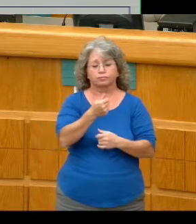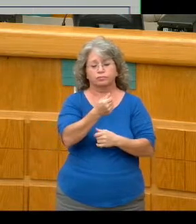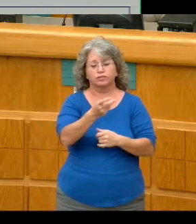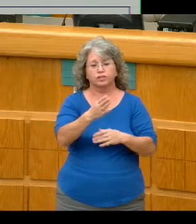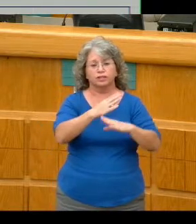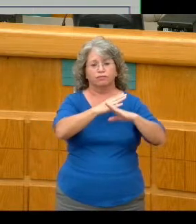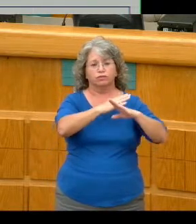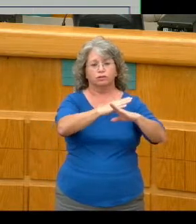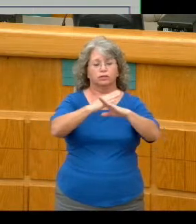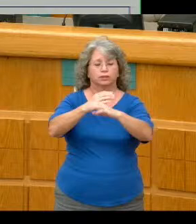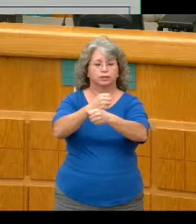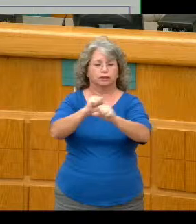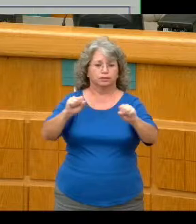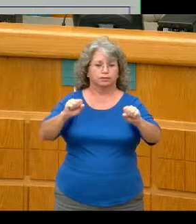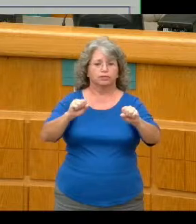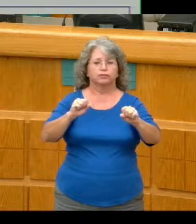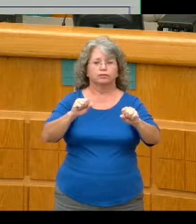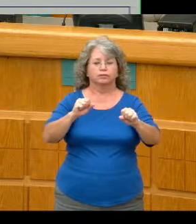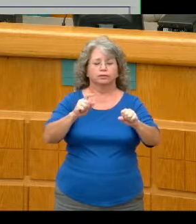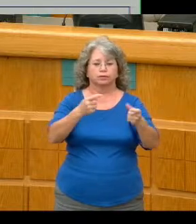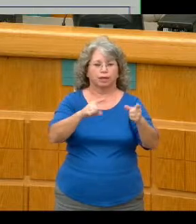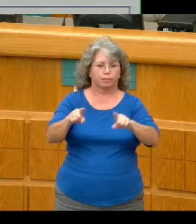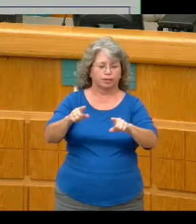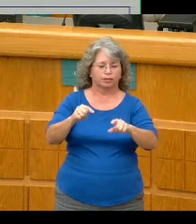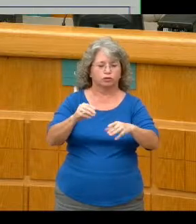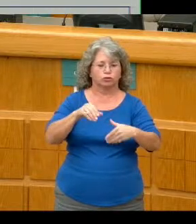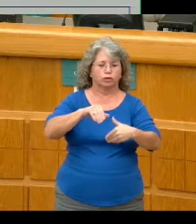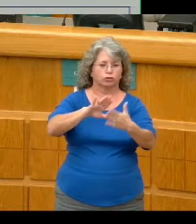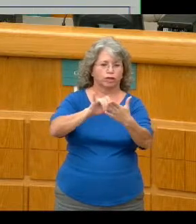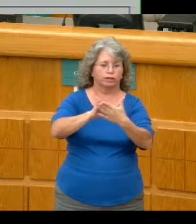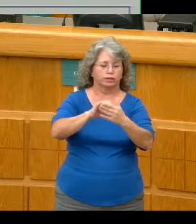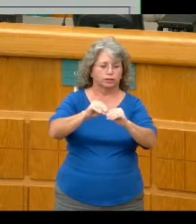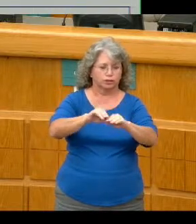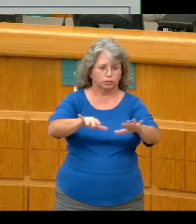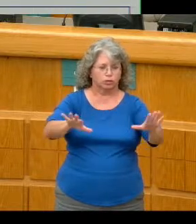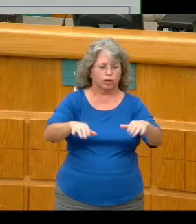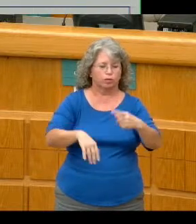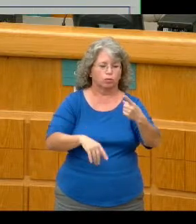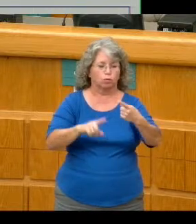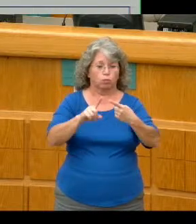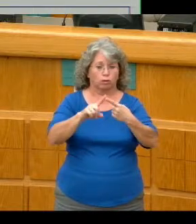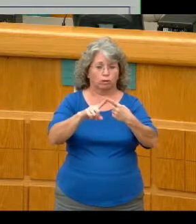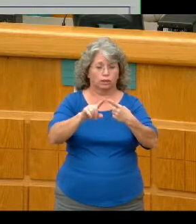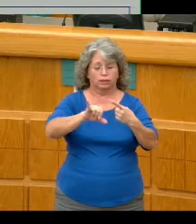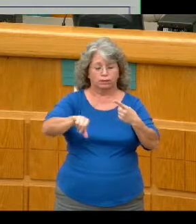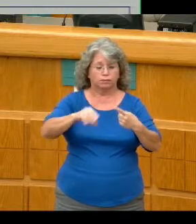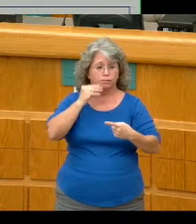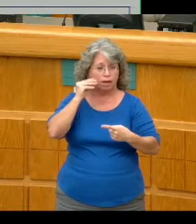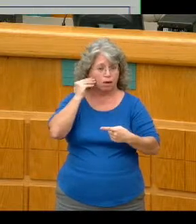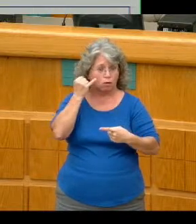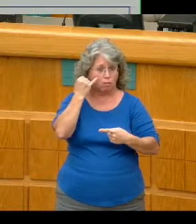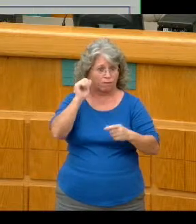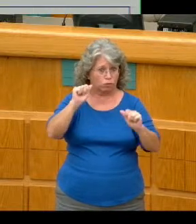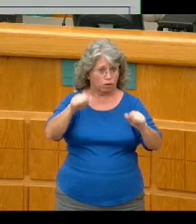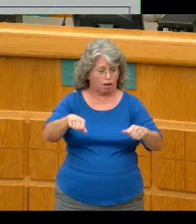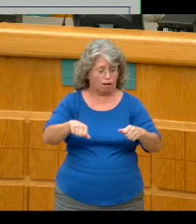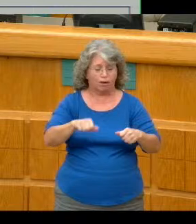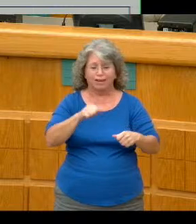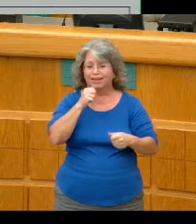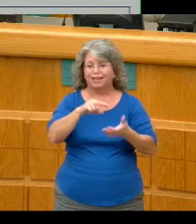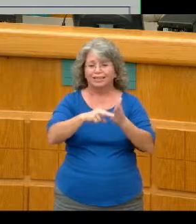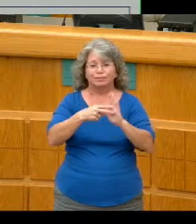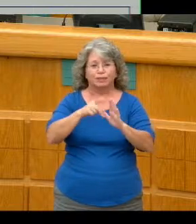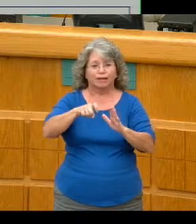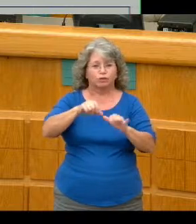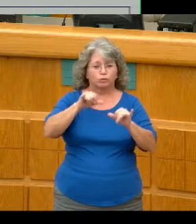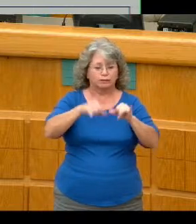Right now, there's several interventions that are occurring to address the spread of COVID-19. One is stay at home if you can.